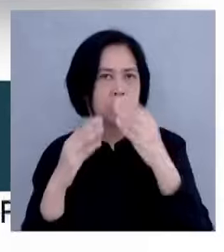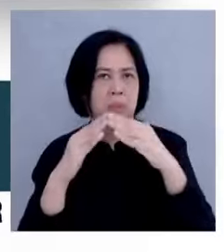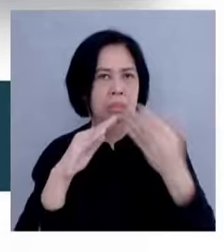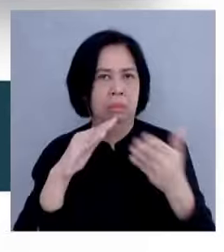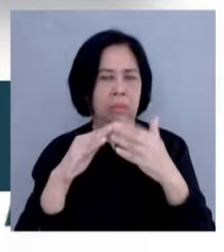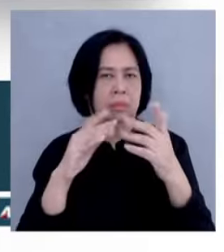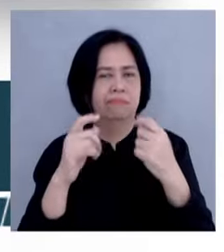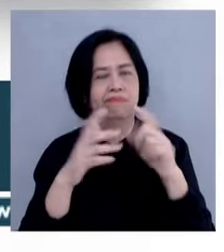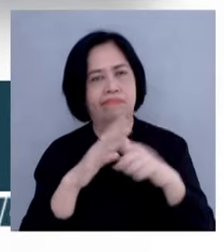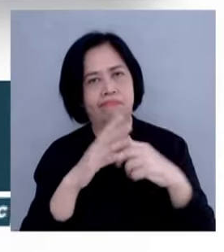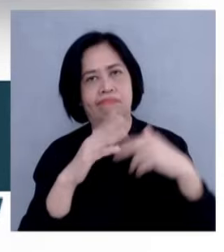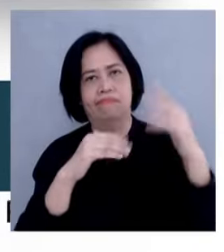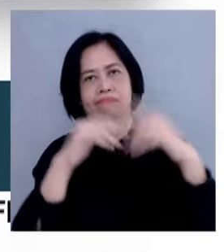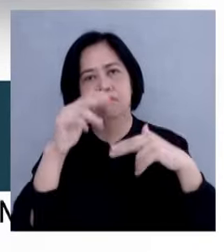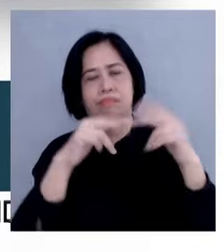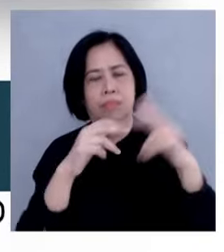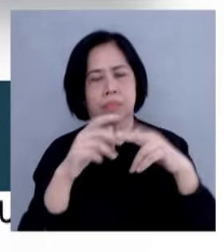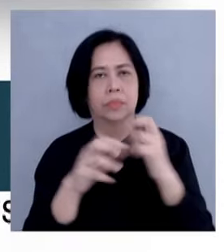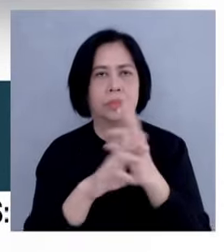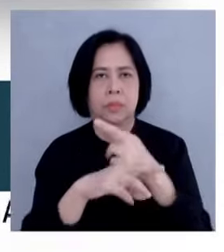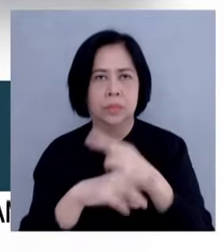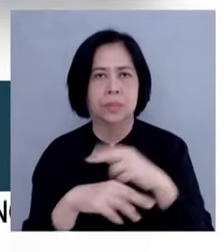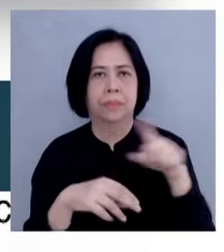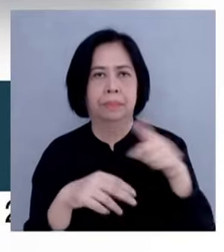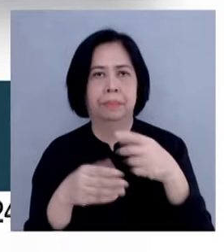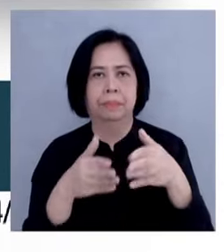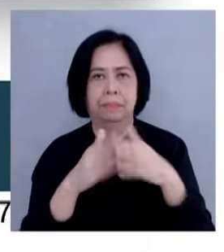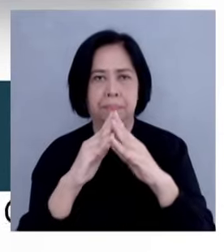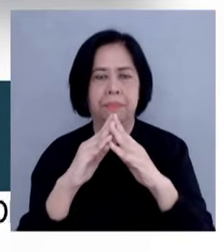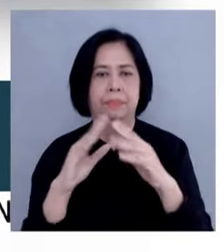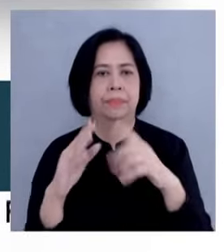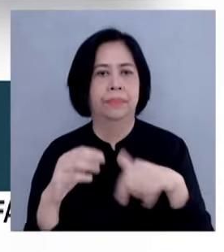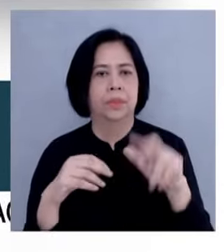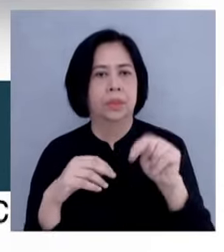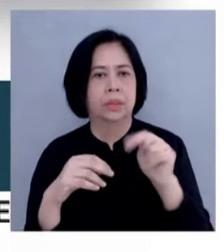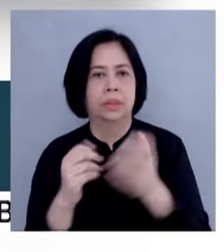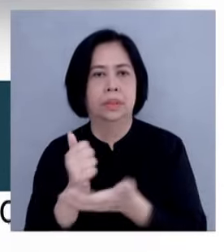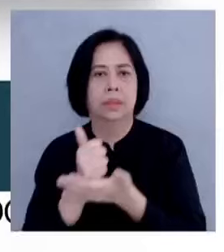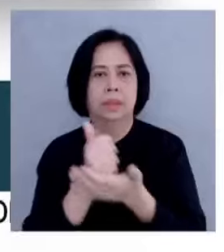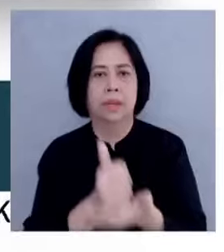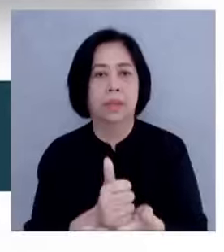mag-uumpisa na yung magkumpuni. Ang kailangan natin is tulong sa mga